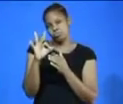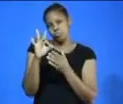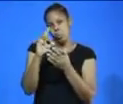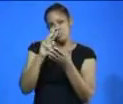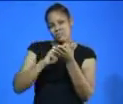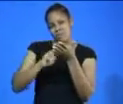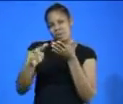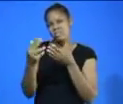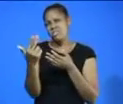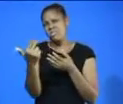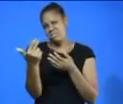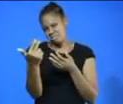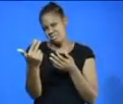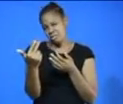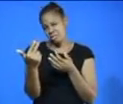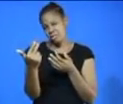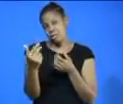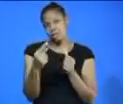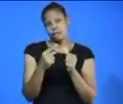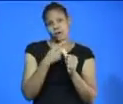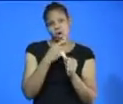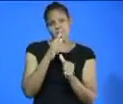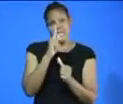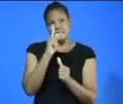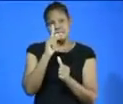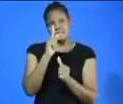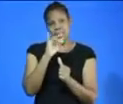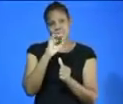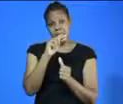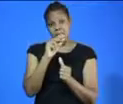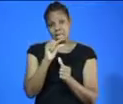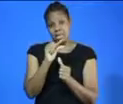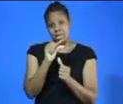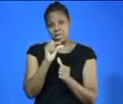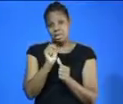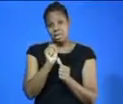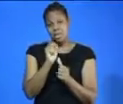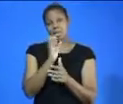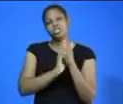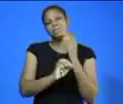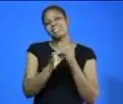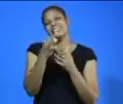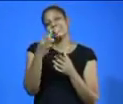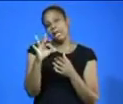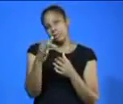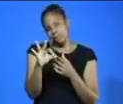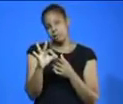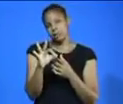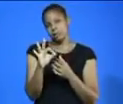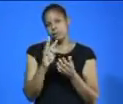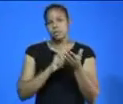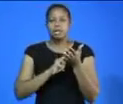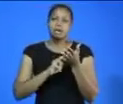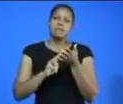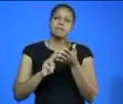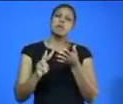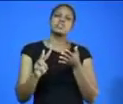verse. That's 1 Kings, chapter 19, and